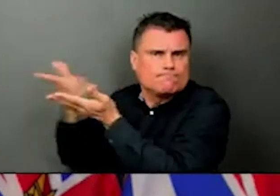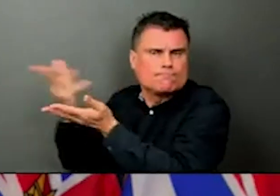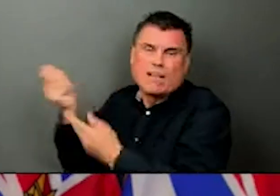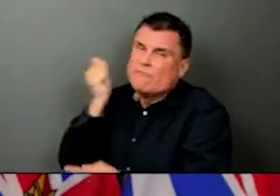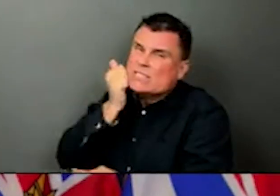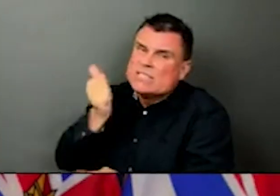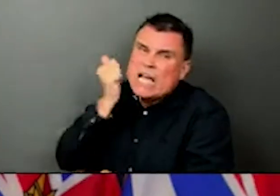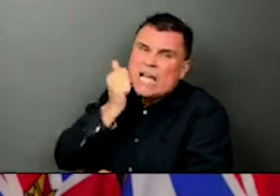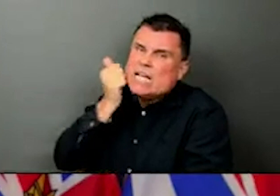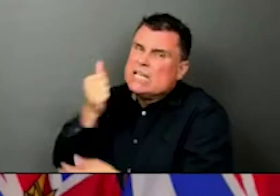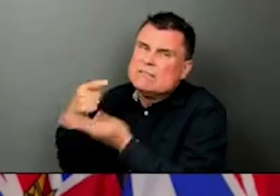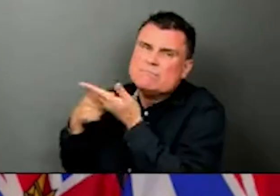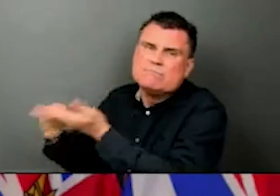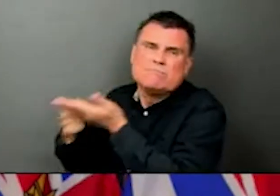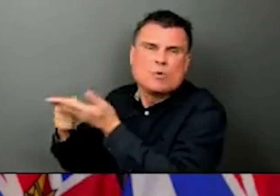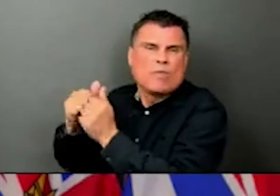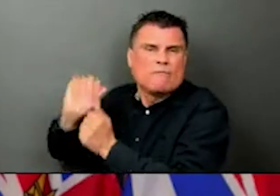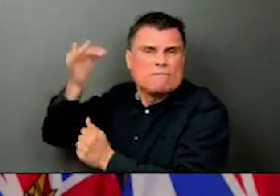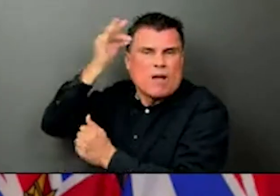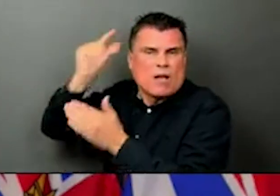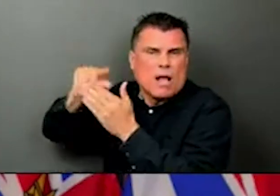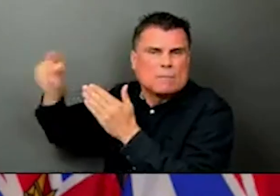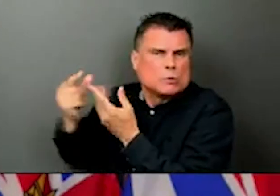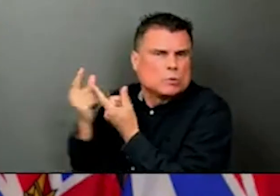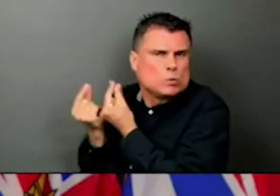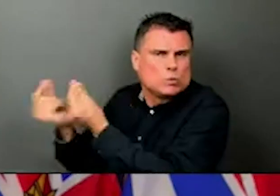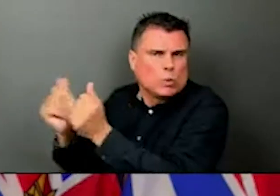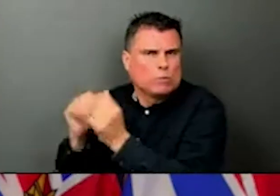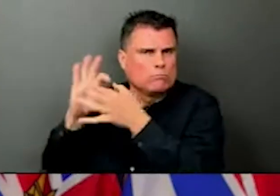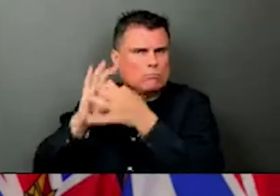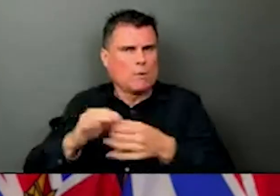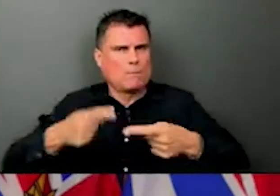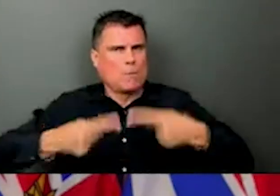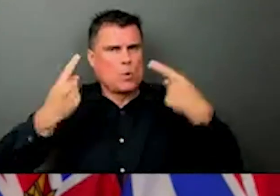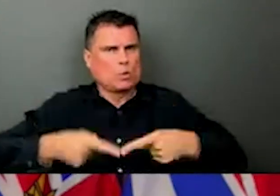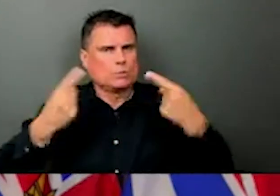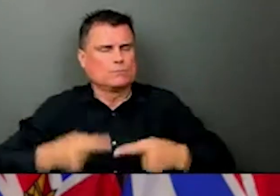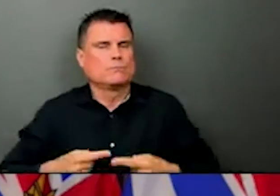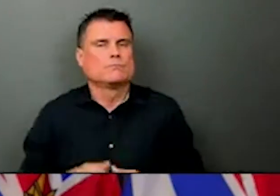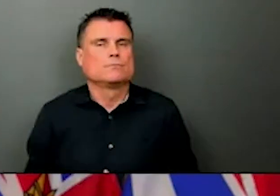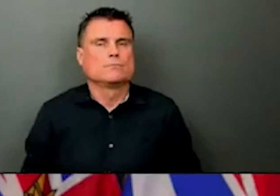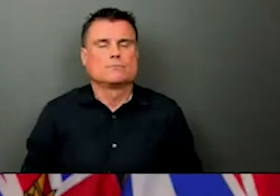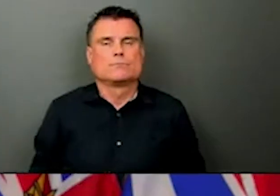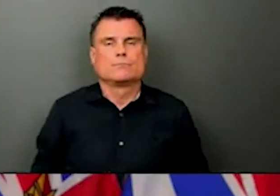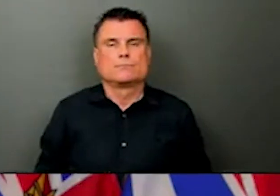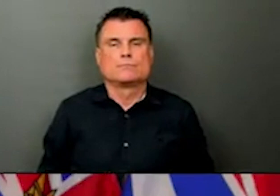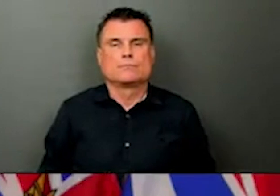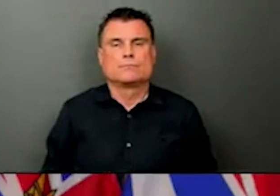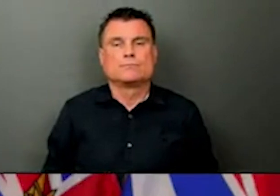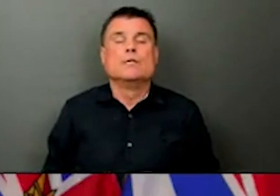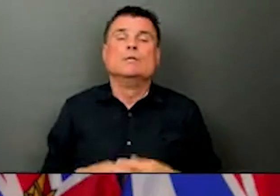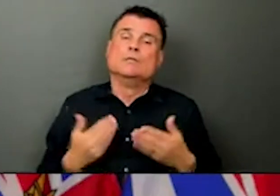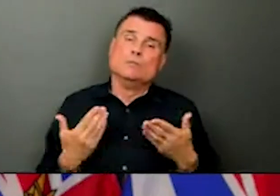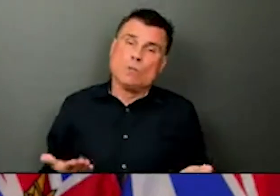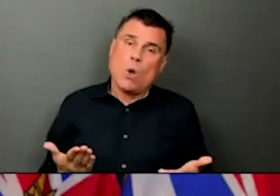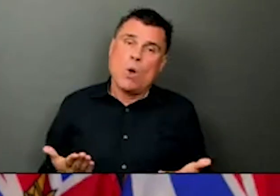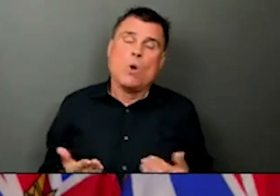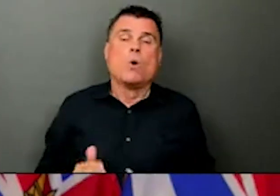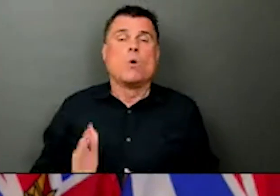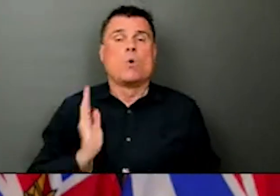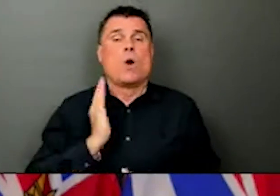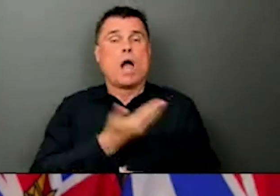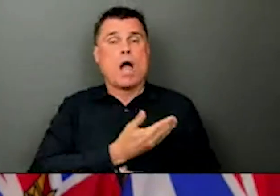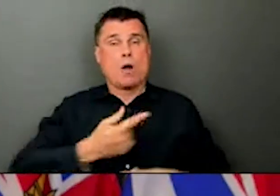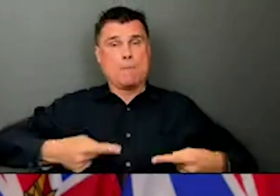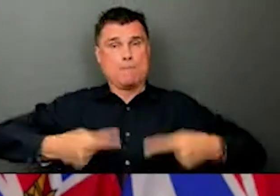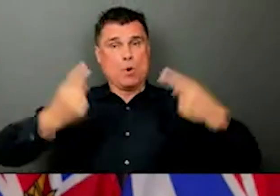a loosening of restrictions at the border, and that will be decided, obviously, and is decided at the federal level. But what's important for everyone is